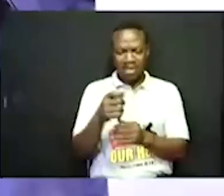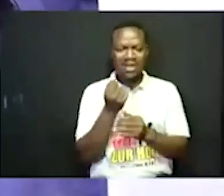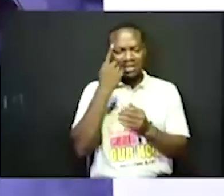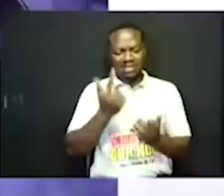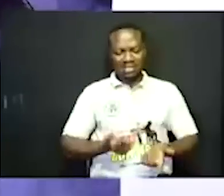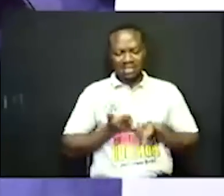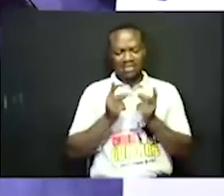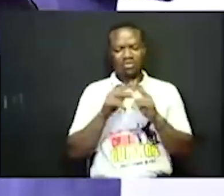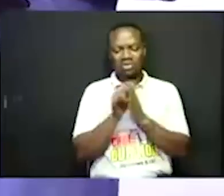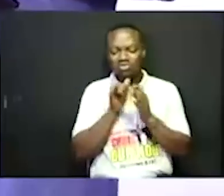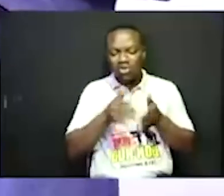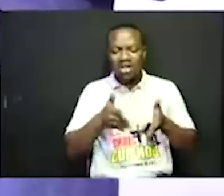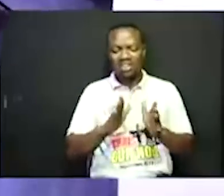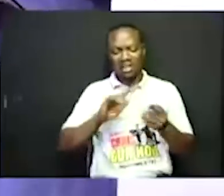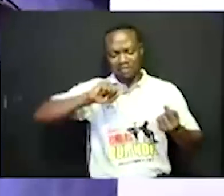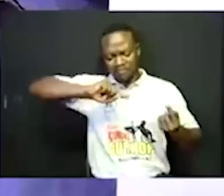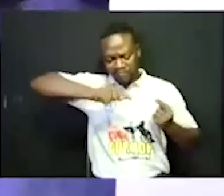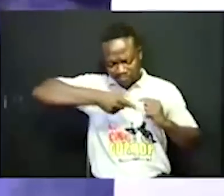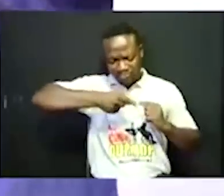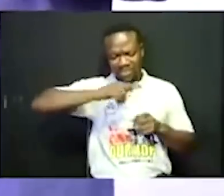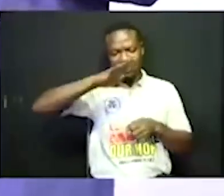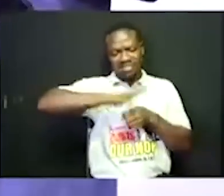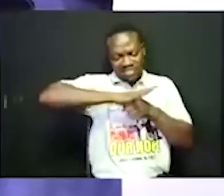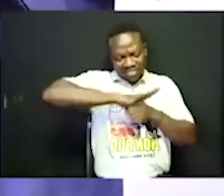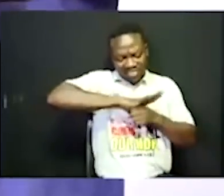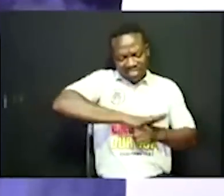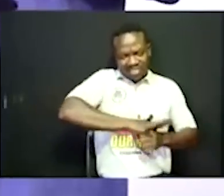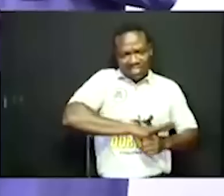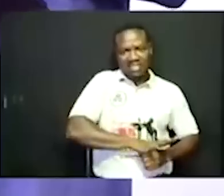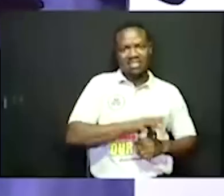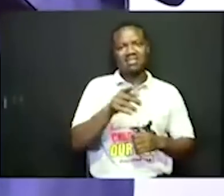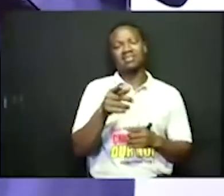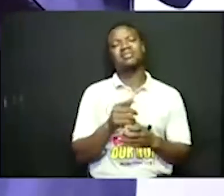bitterness to disturb your spirit.